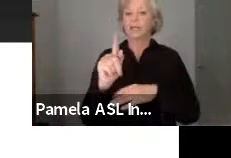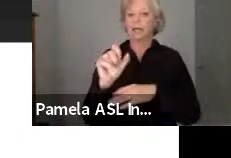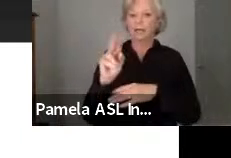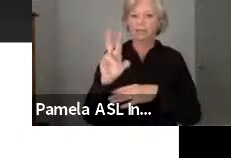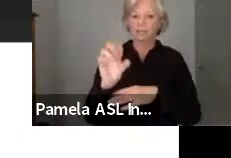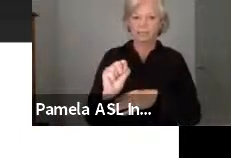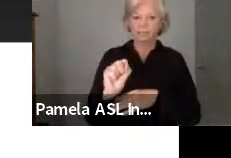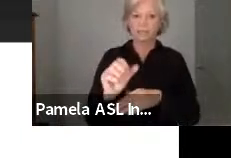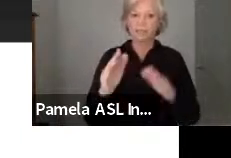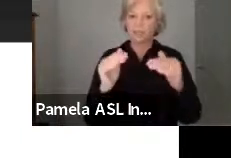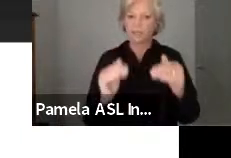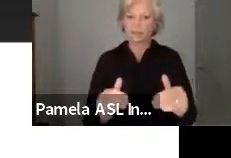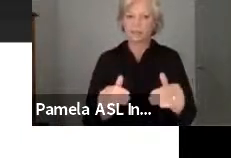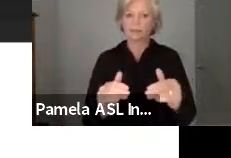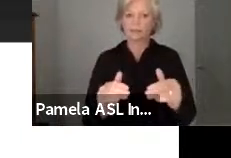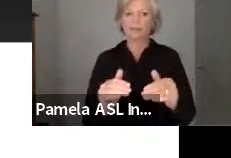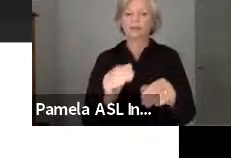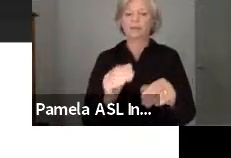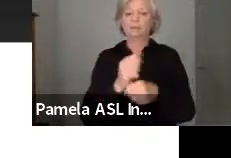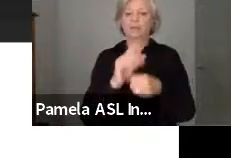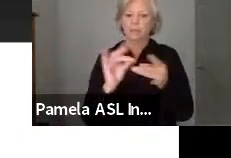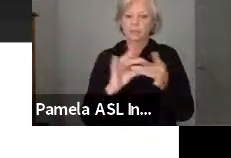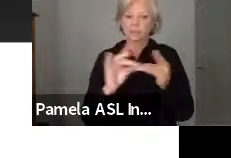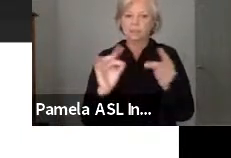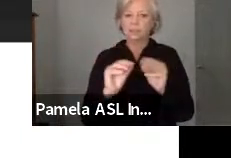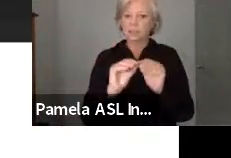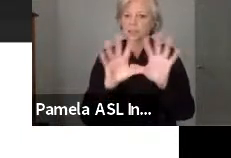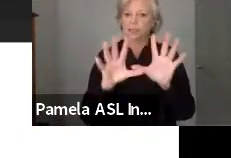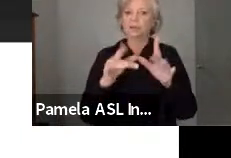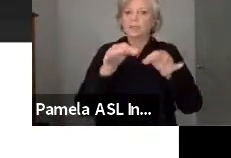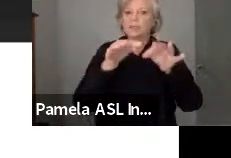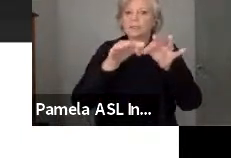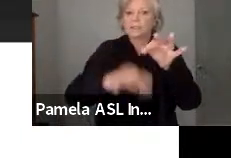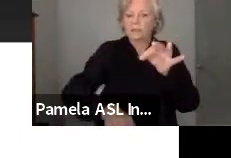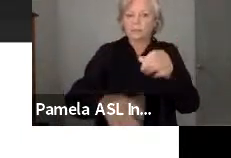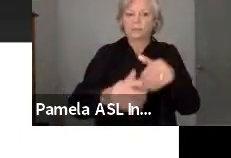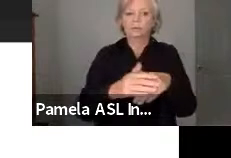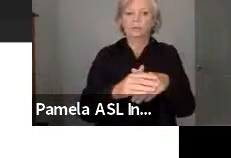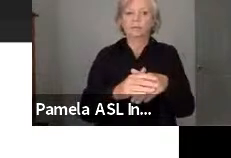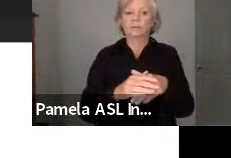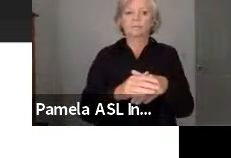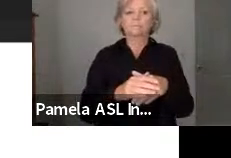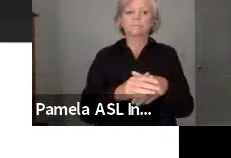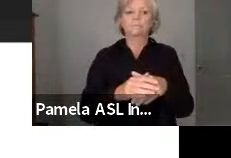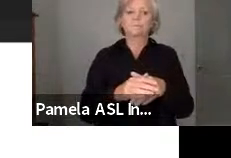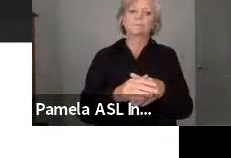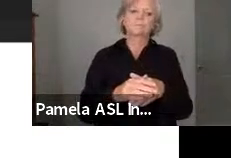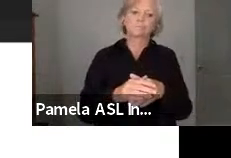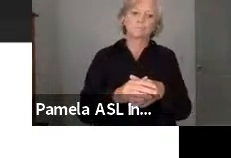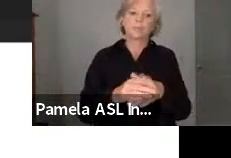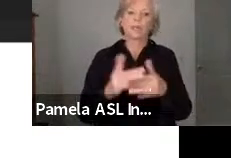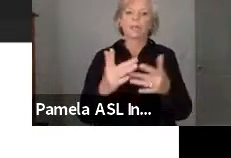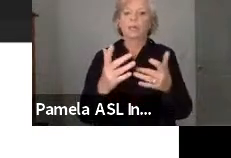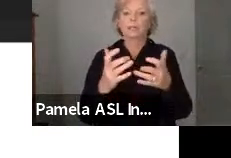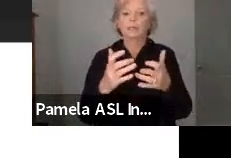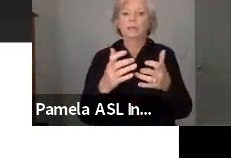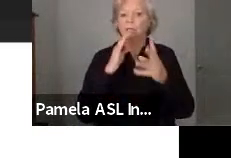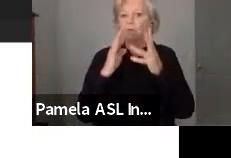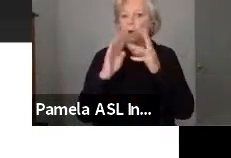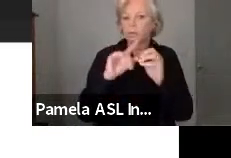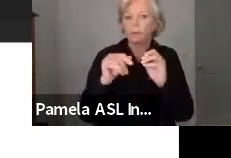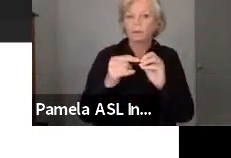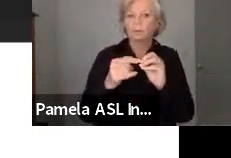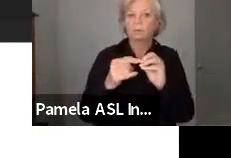homebound. And some people said that they wanted the information to be clearer and simpler. They talked about